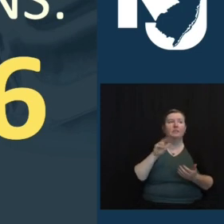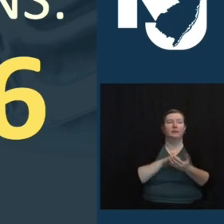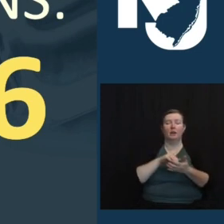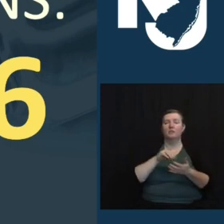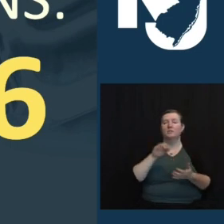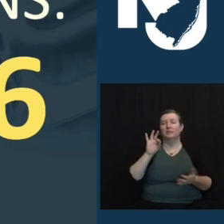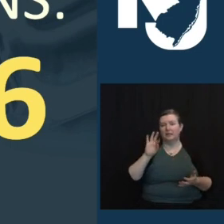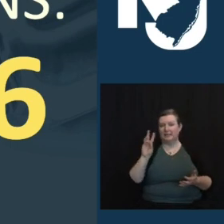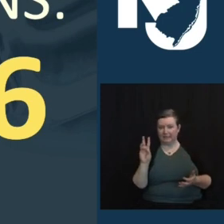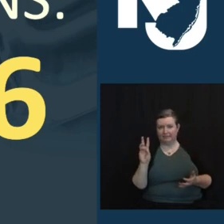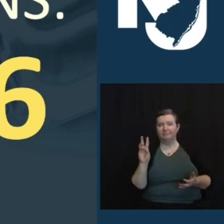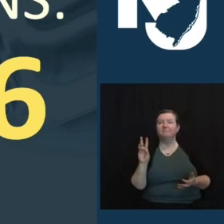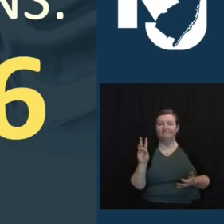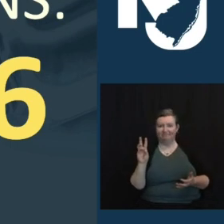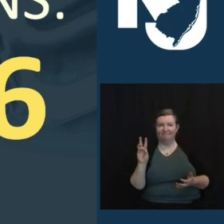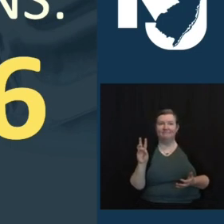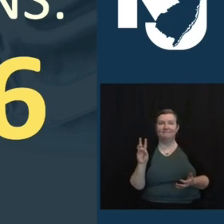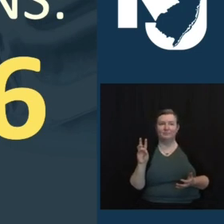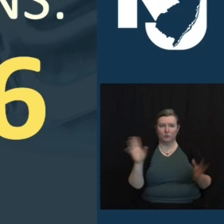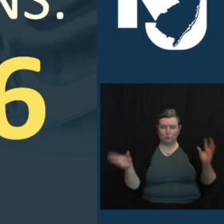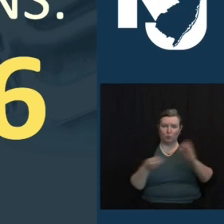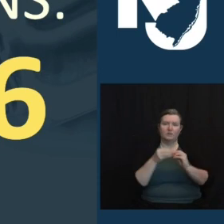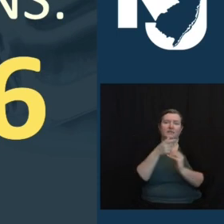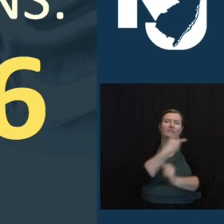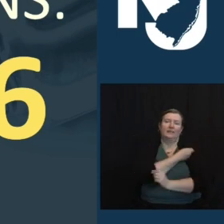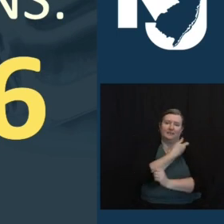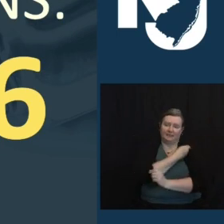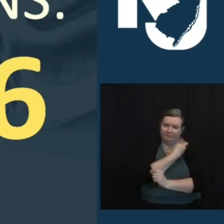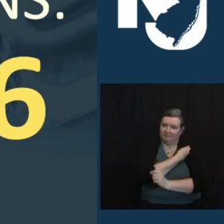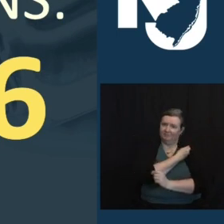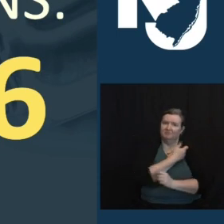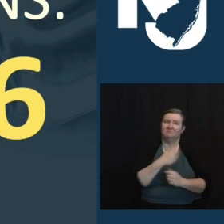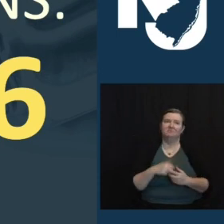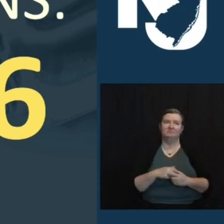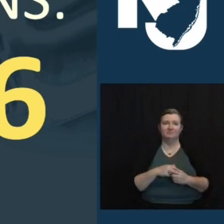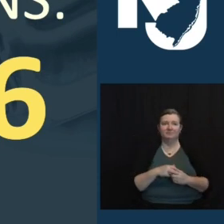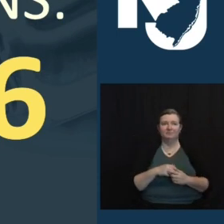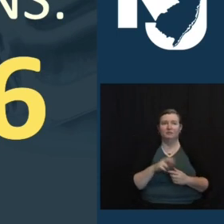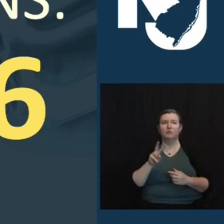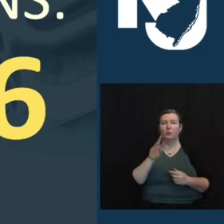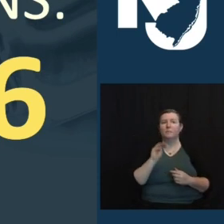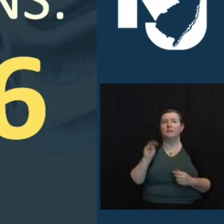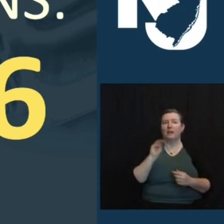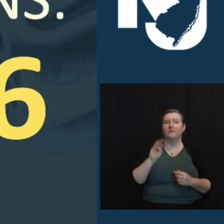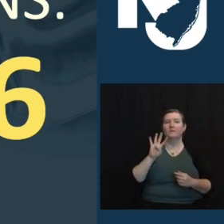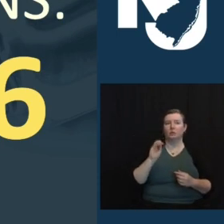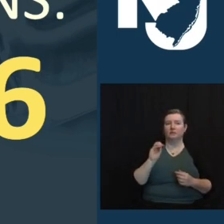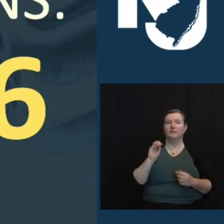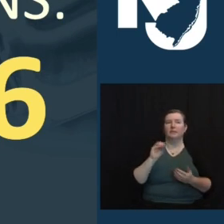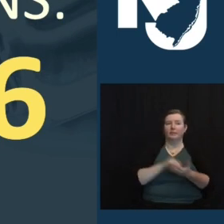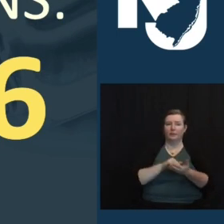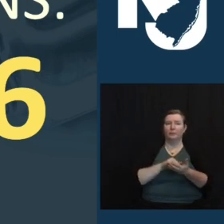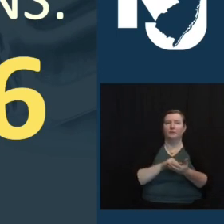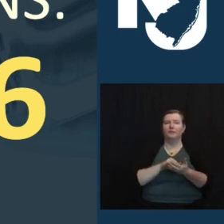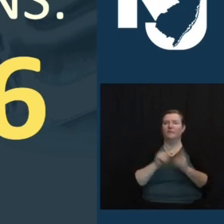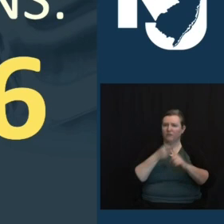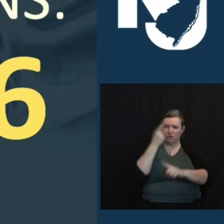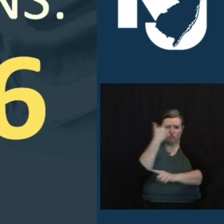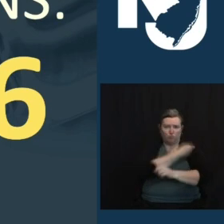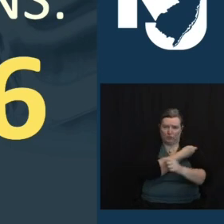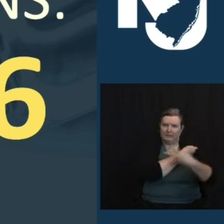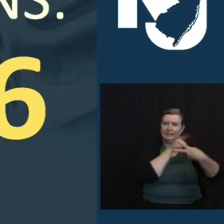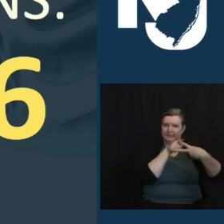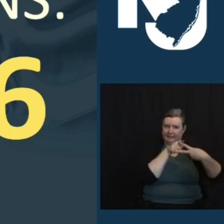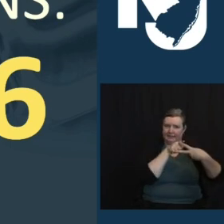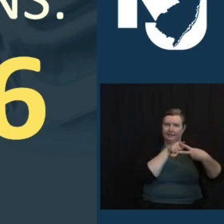3,143,096 total shots in the arms. That breaks down to 2,040,000 people who have received their first dose of either Pfizer